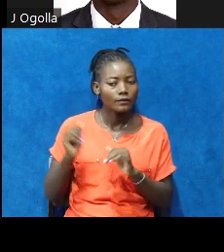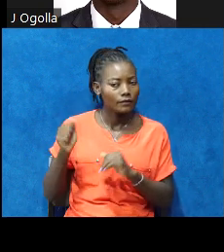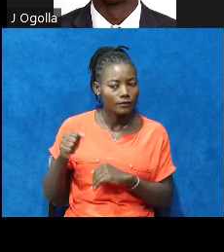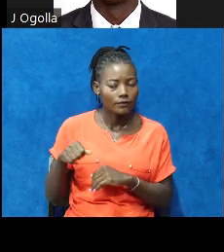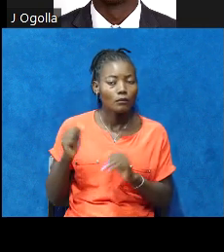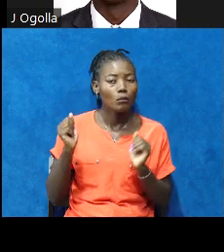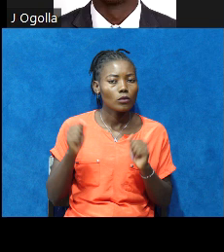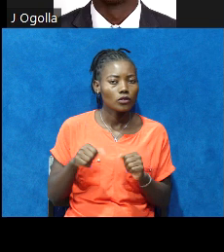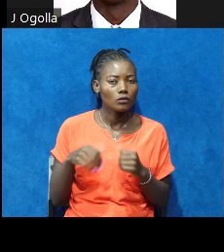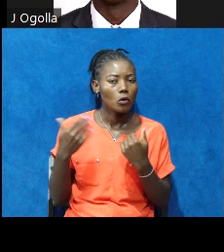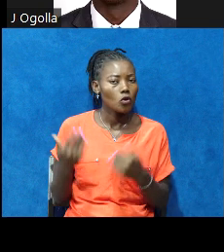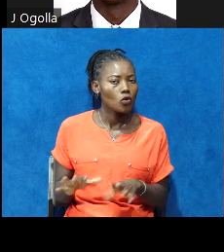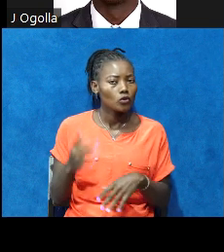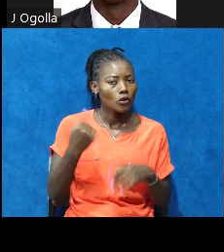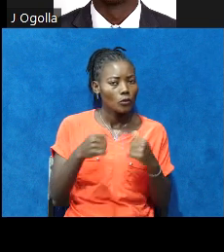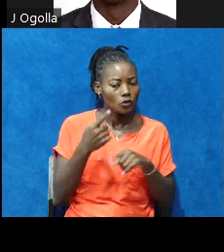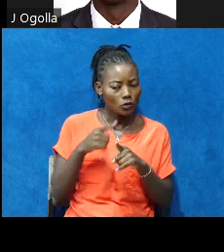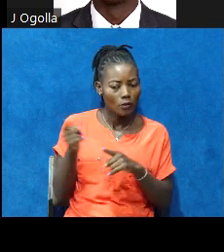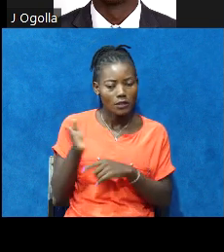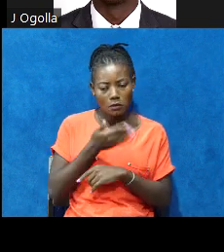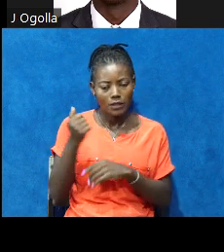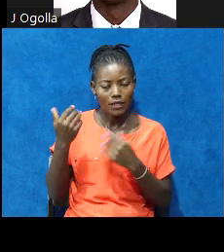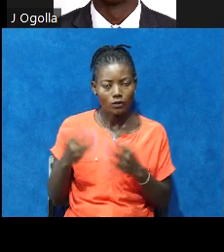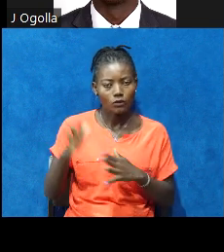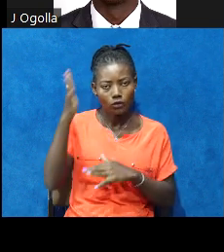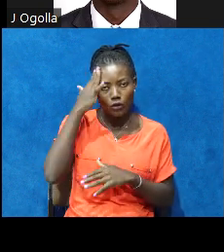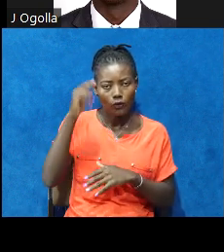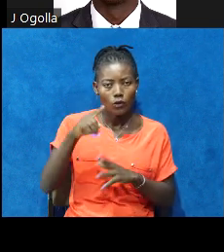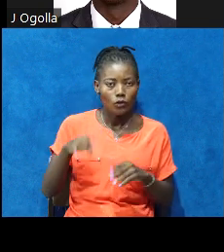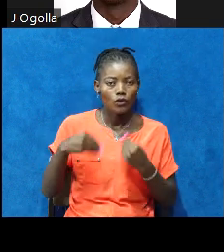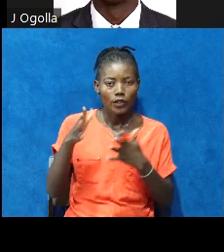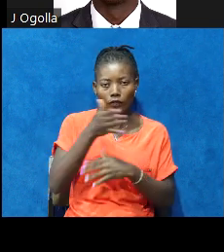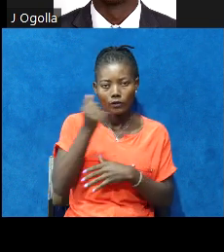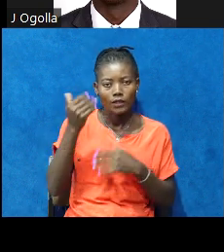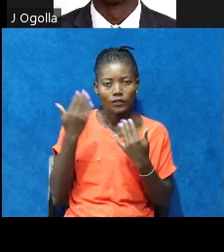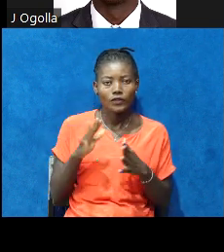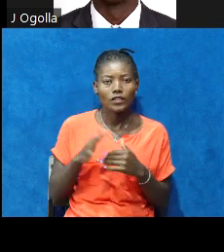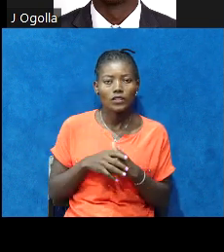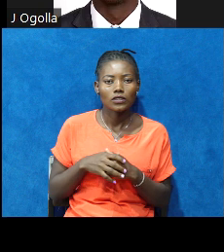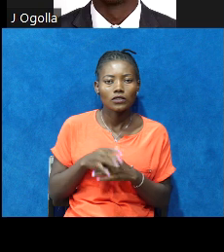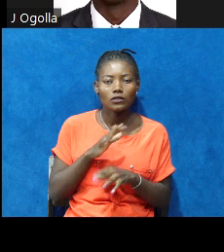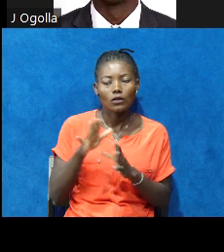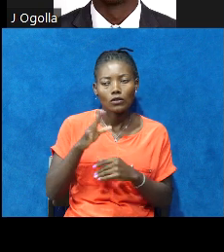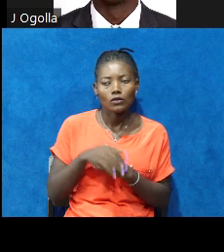Yes, you might lose the game, but lose the game knowing that you have done your best, not knowing